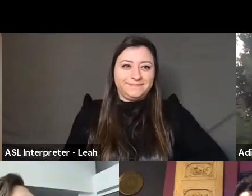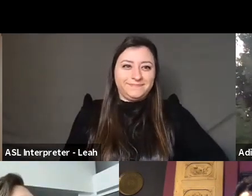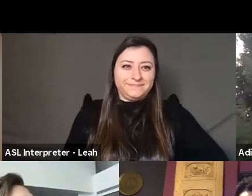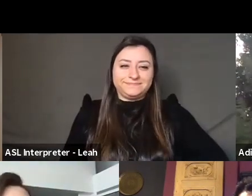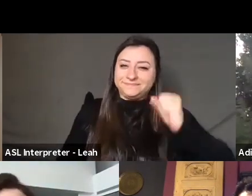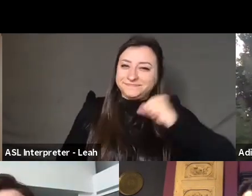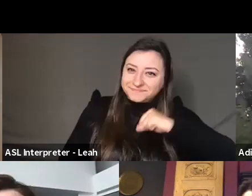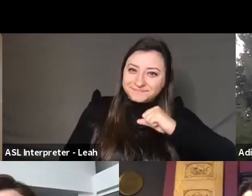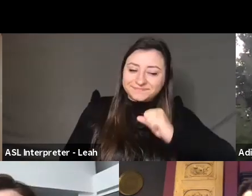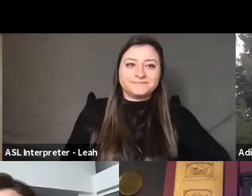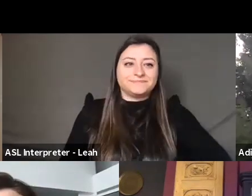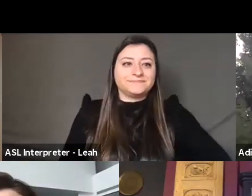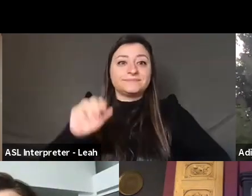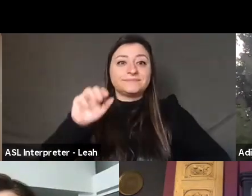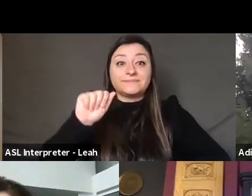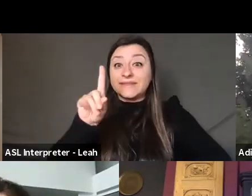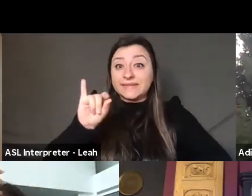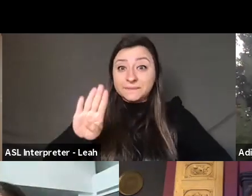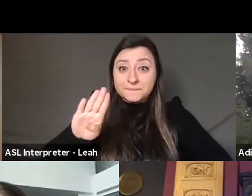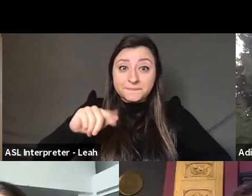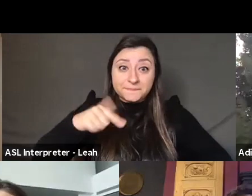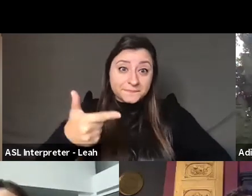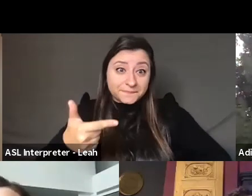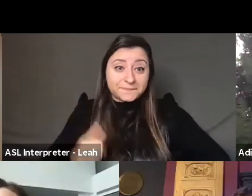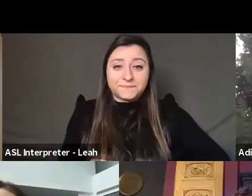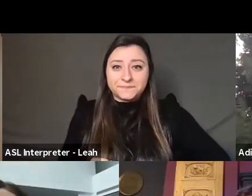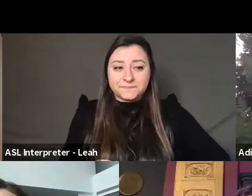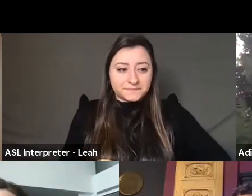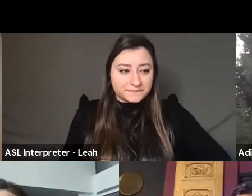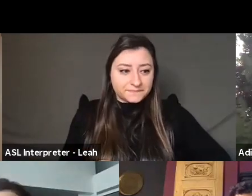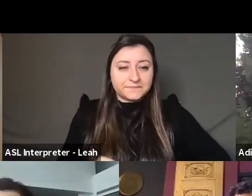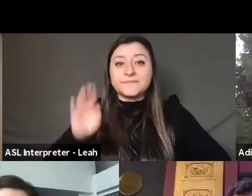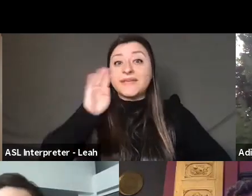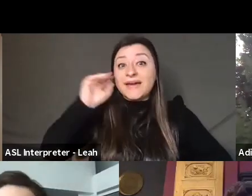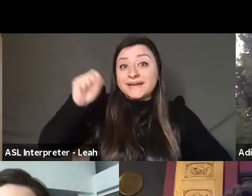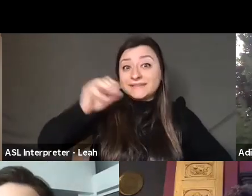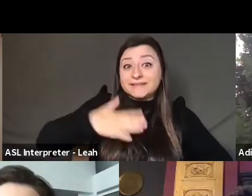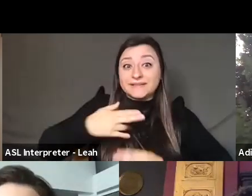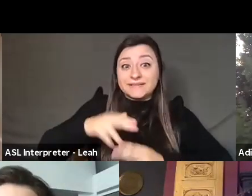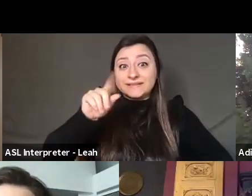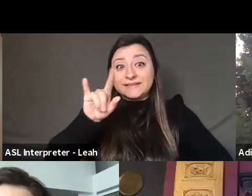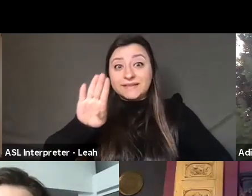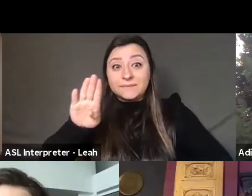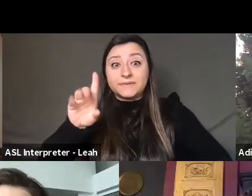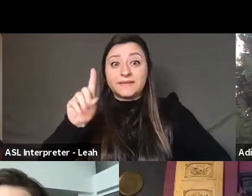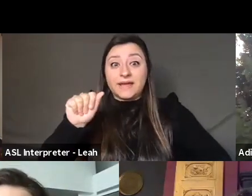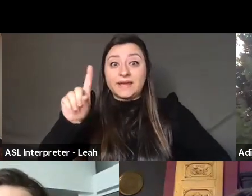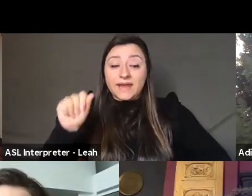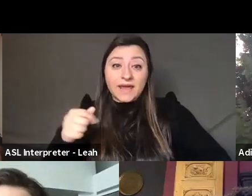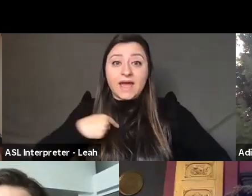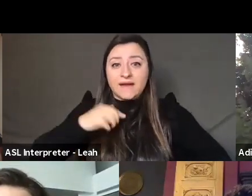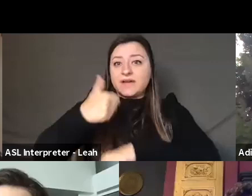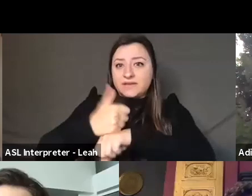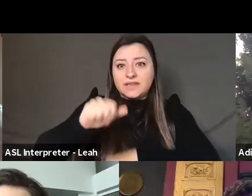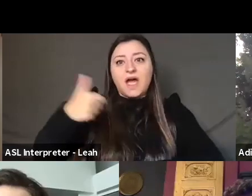Yes. Adib, you want to do a quick intro? Hi, yes. My name is Adib Dada. I founded The Other Dada,